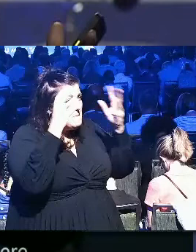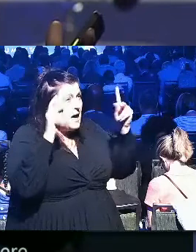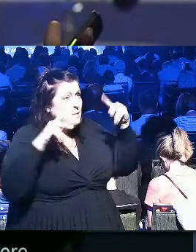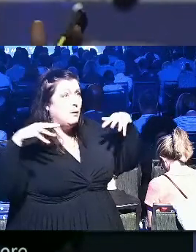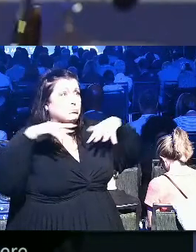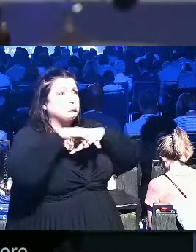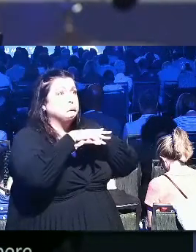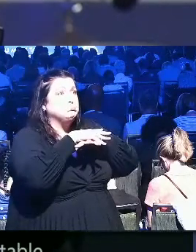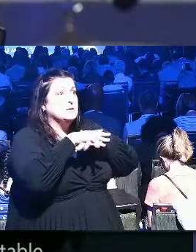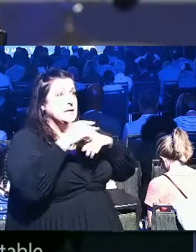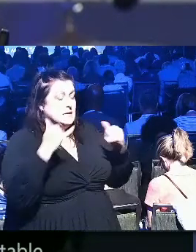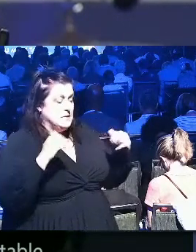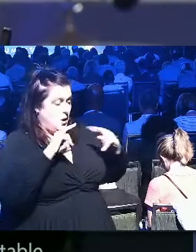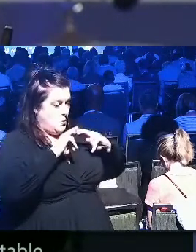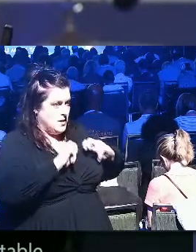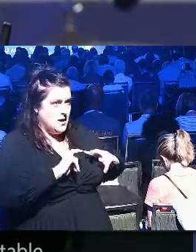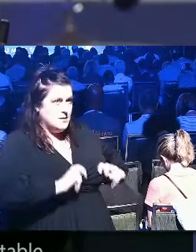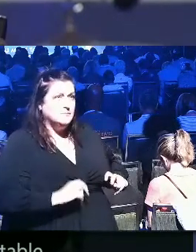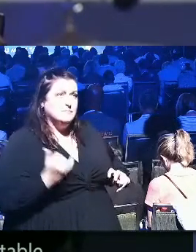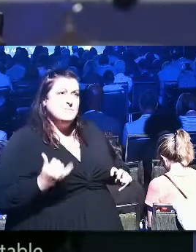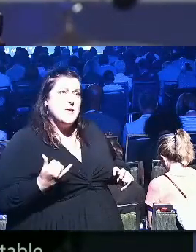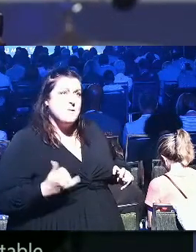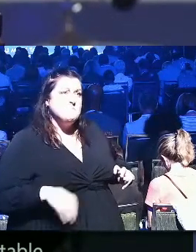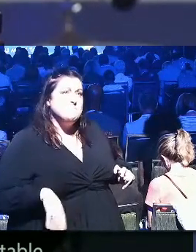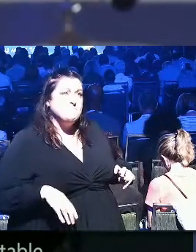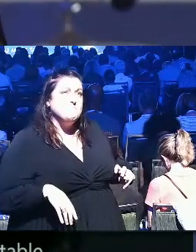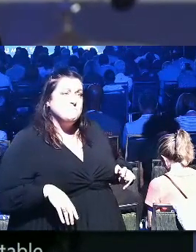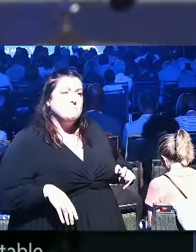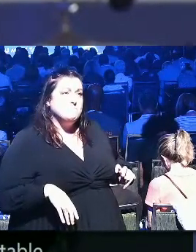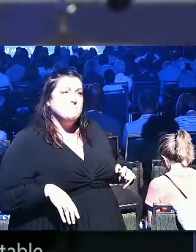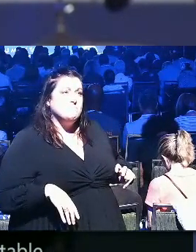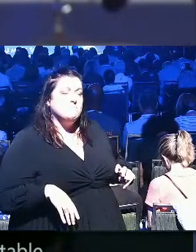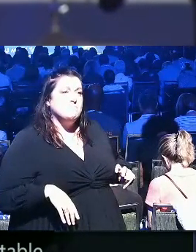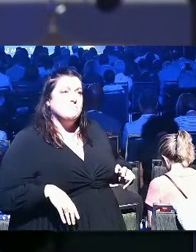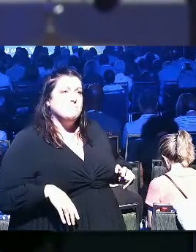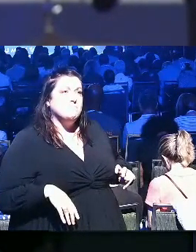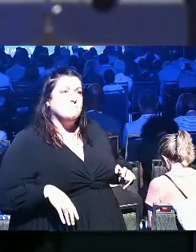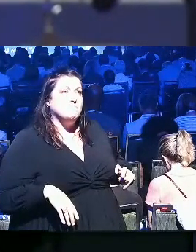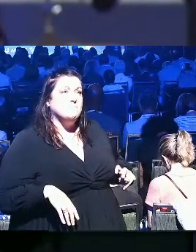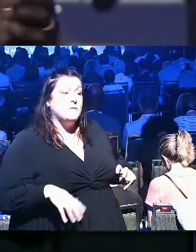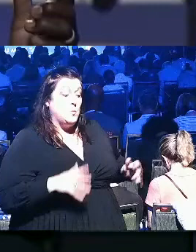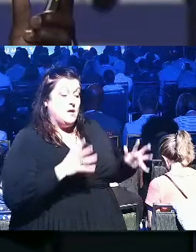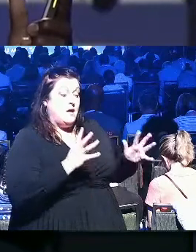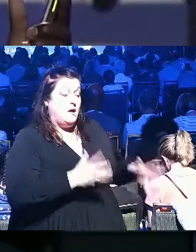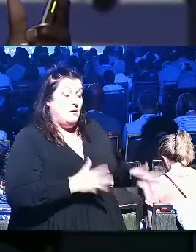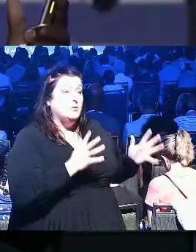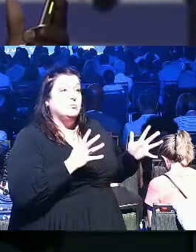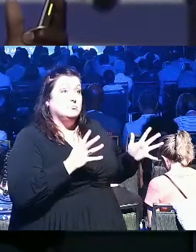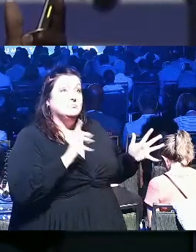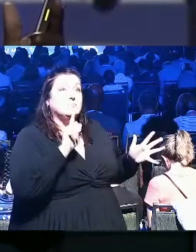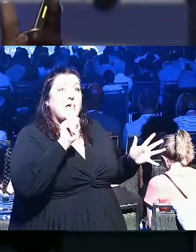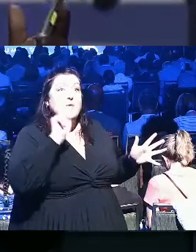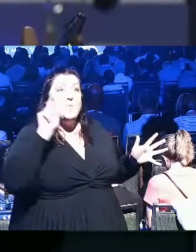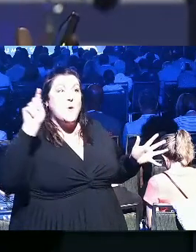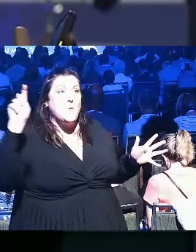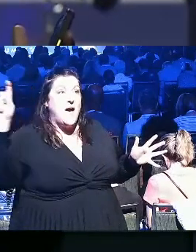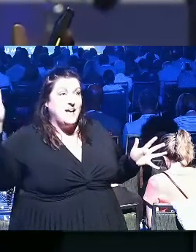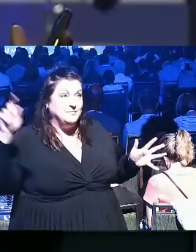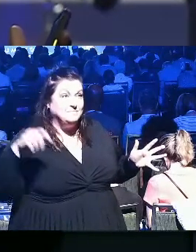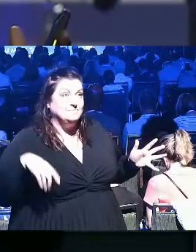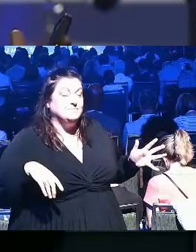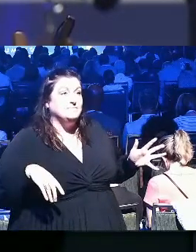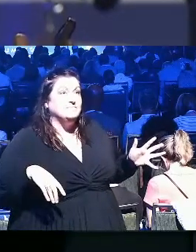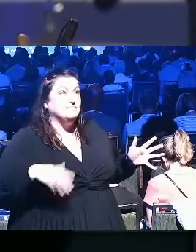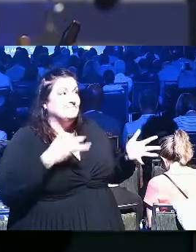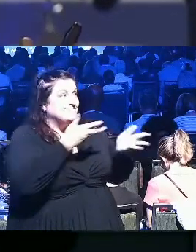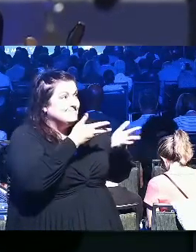can examine our hearts just a little bit and walk away and sweet fellowship with you, sweet fellowship with one